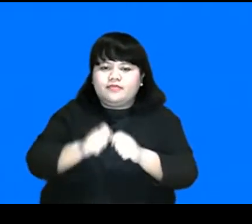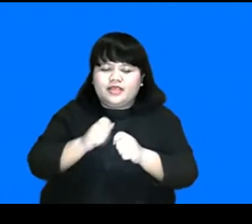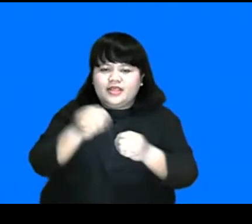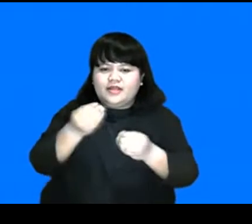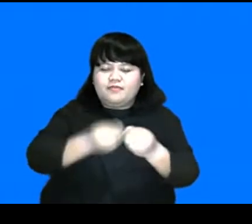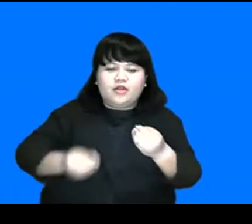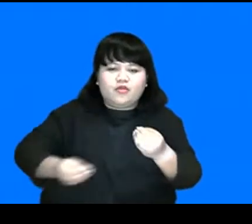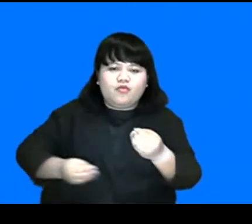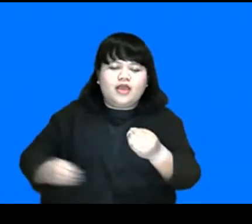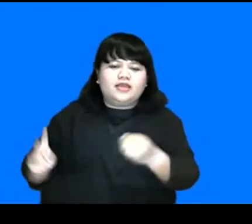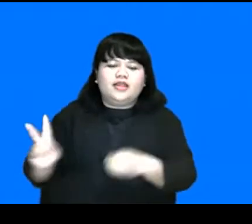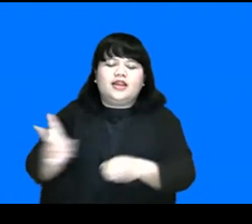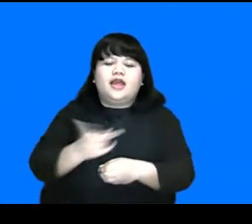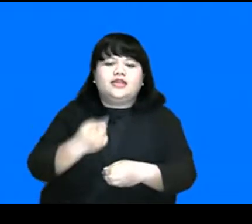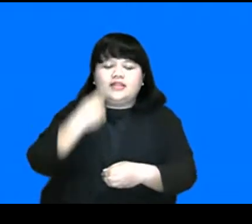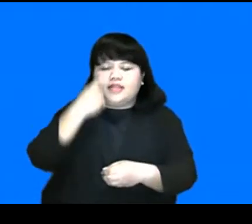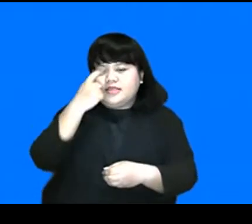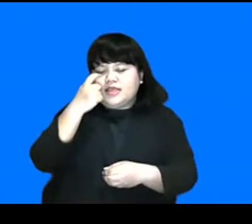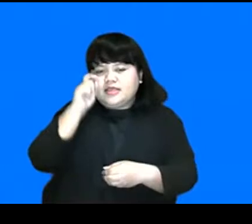Okay. Thank you.